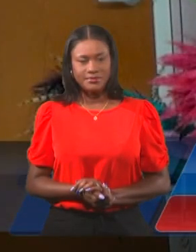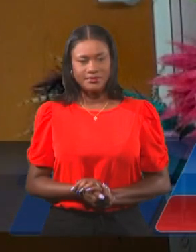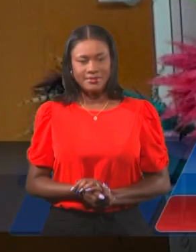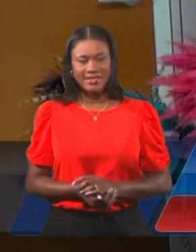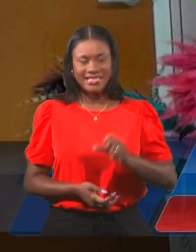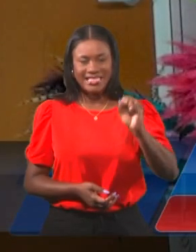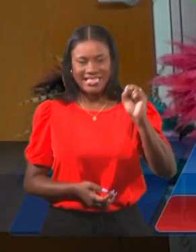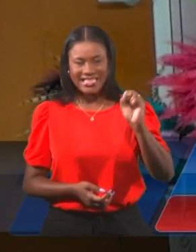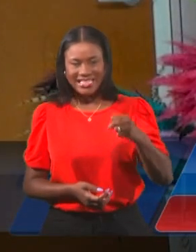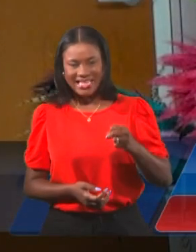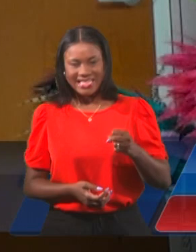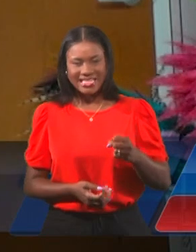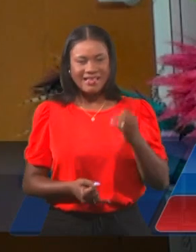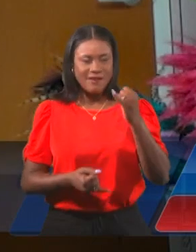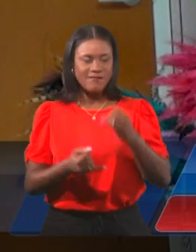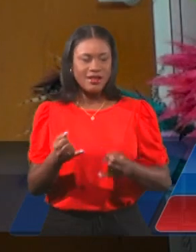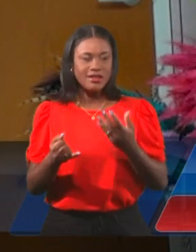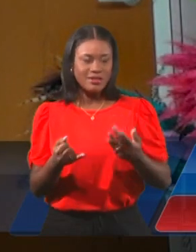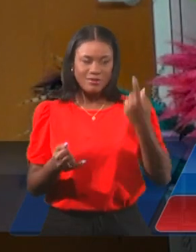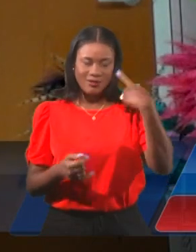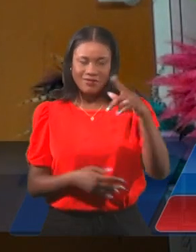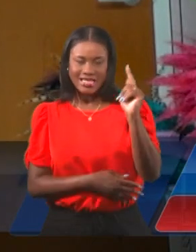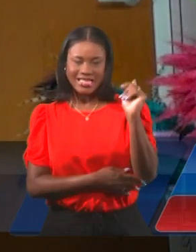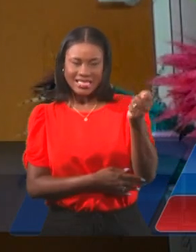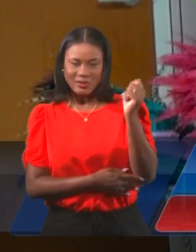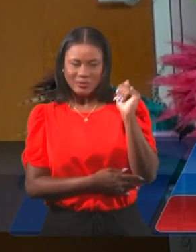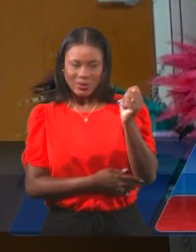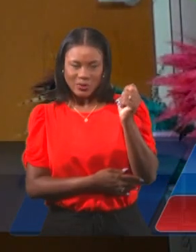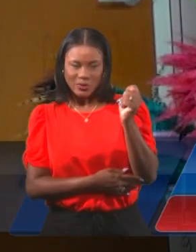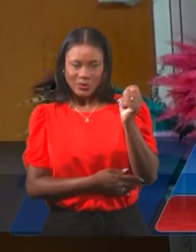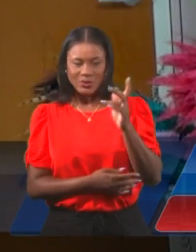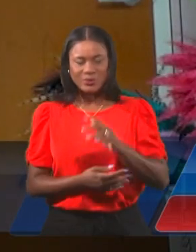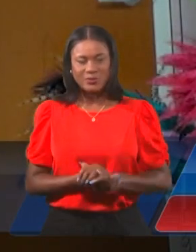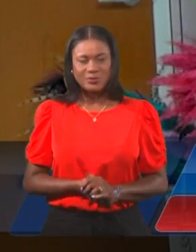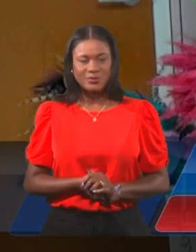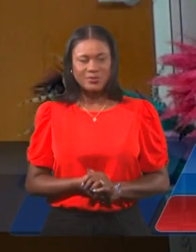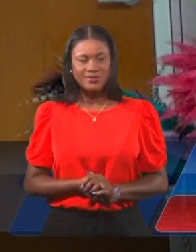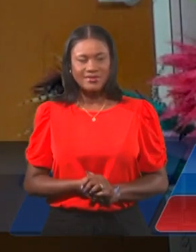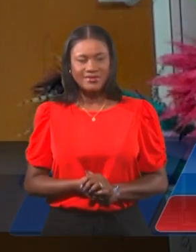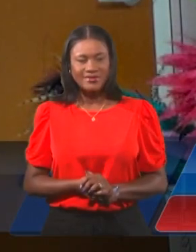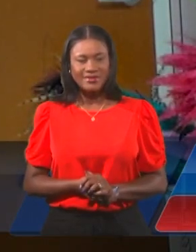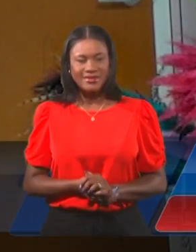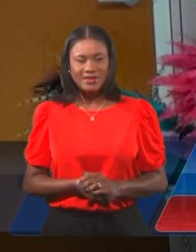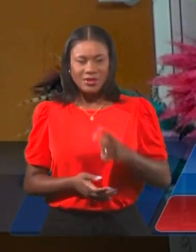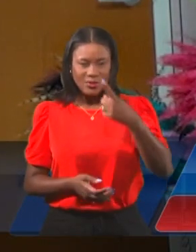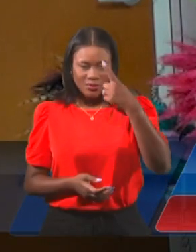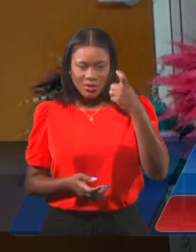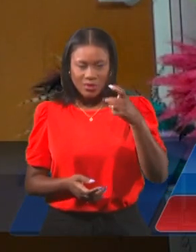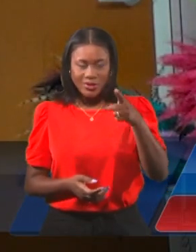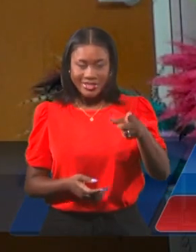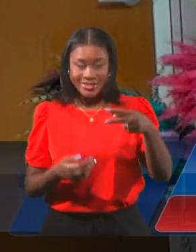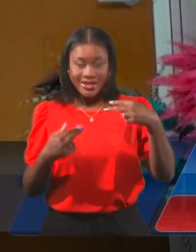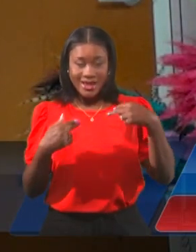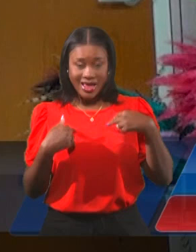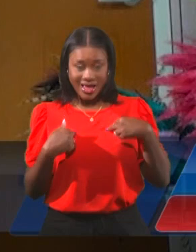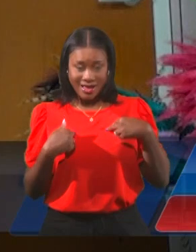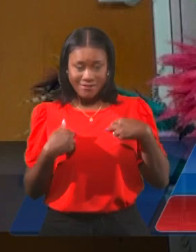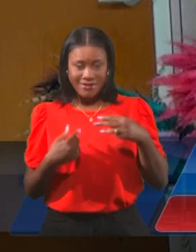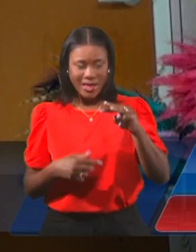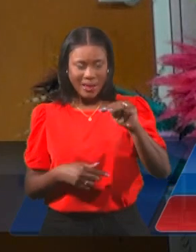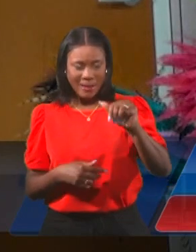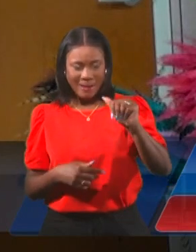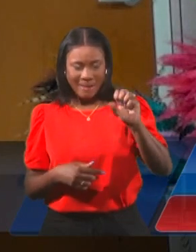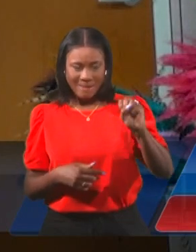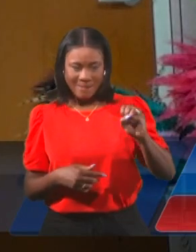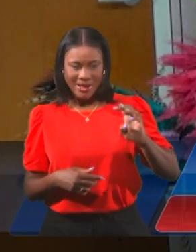Yes, finally something for Tobago. And because I have a mass